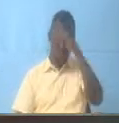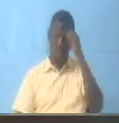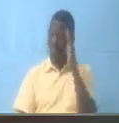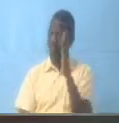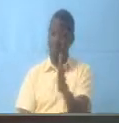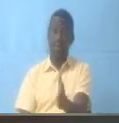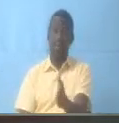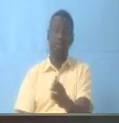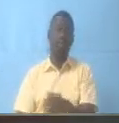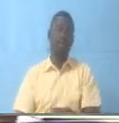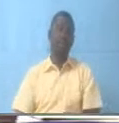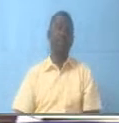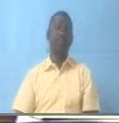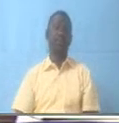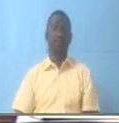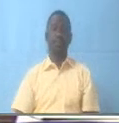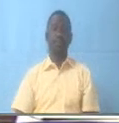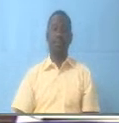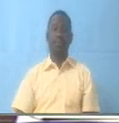loolu.